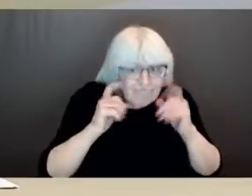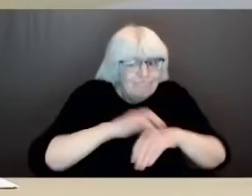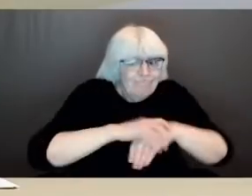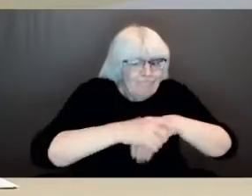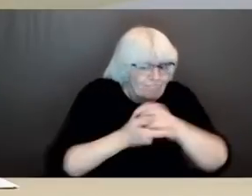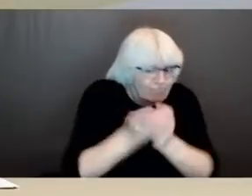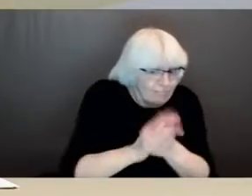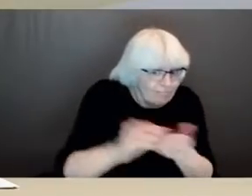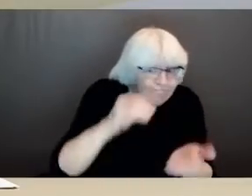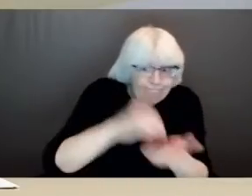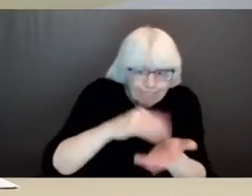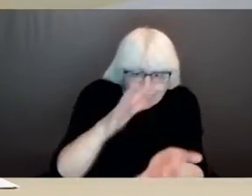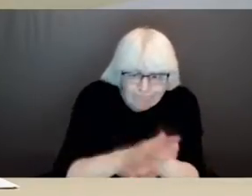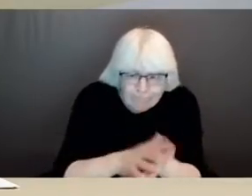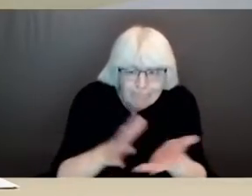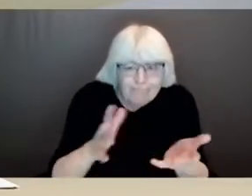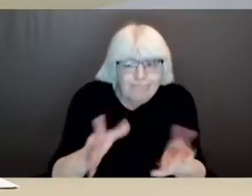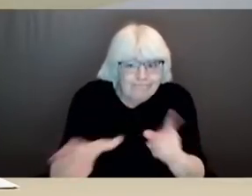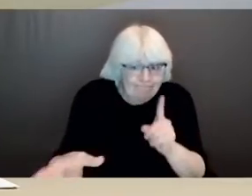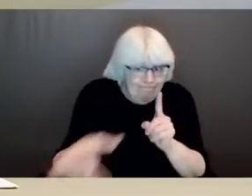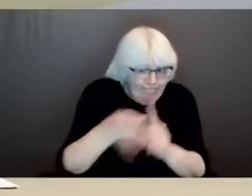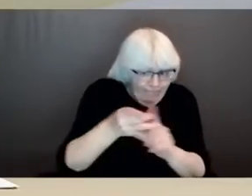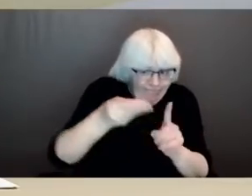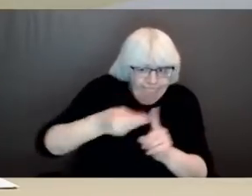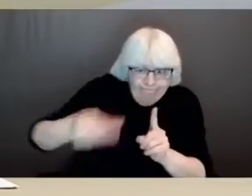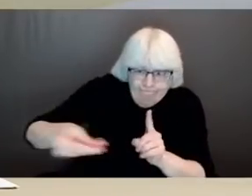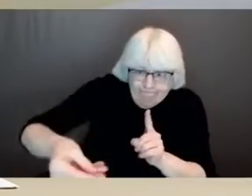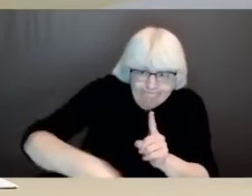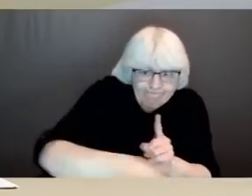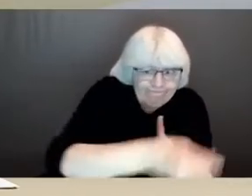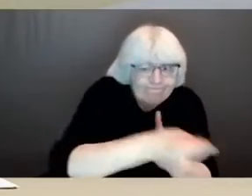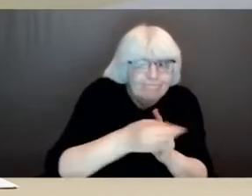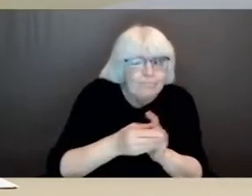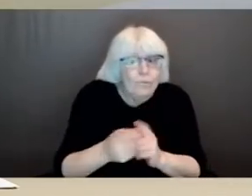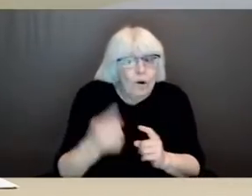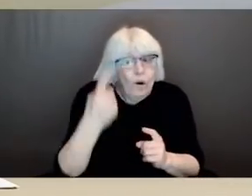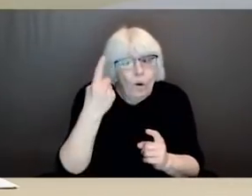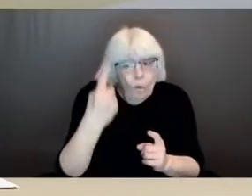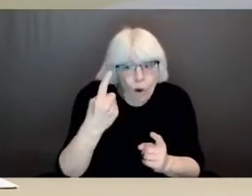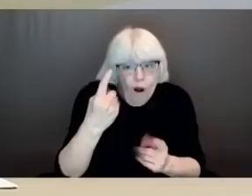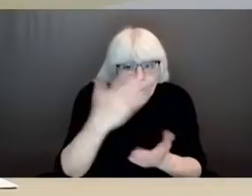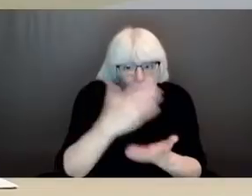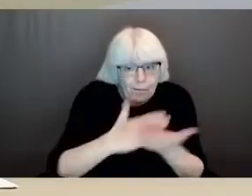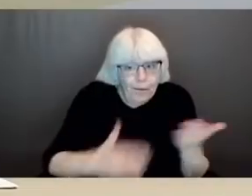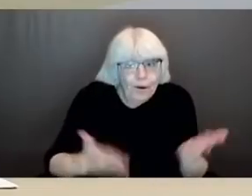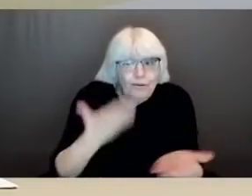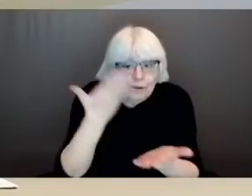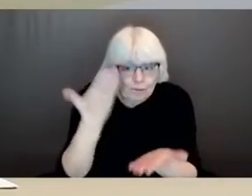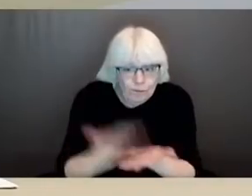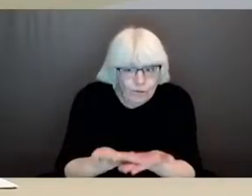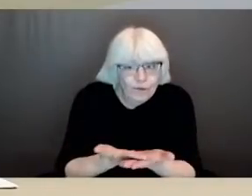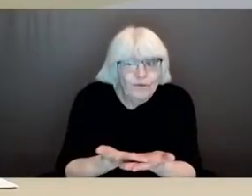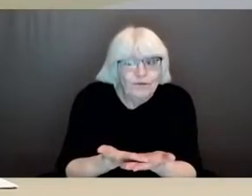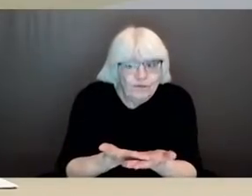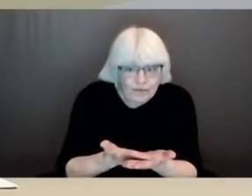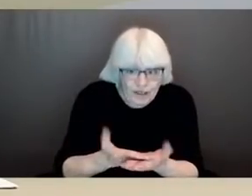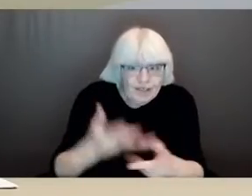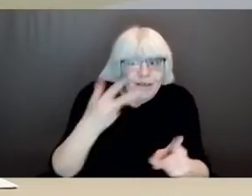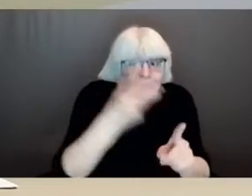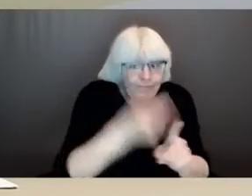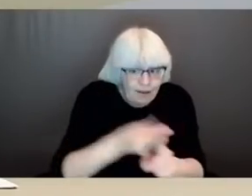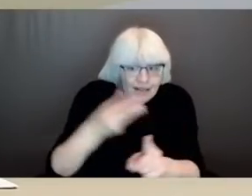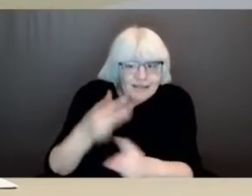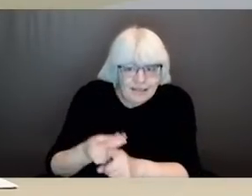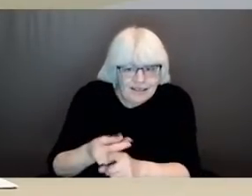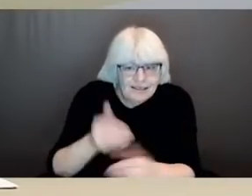contact tracing? Well, one of the parts of a Vax Pass approach, and this is similar to in other